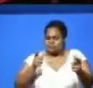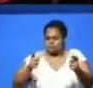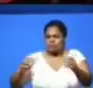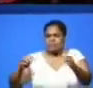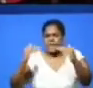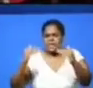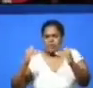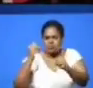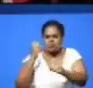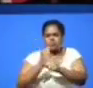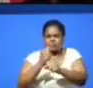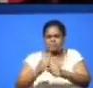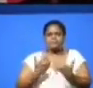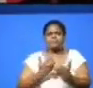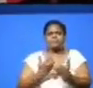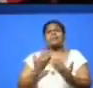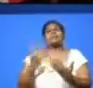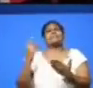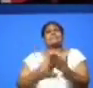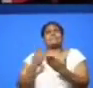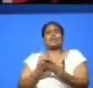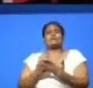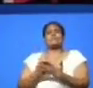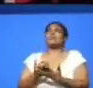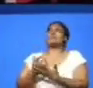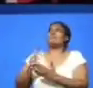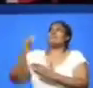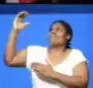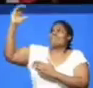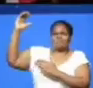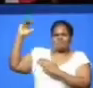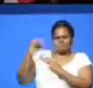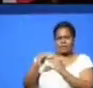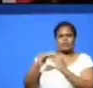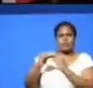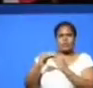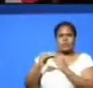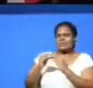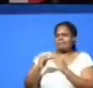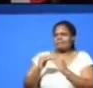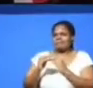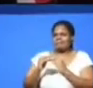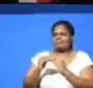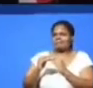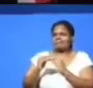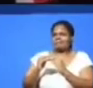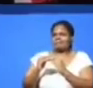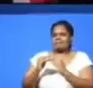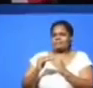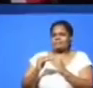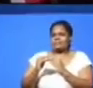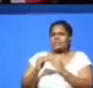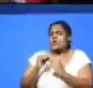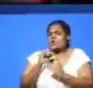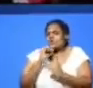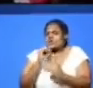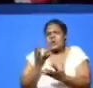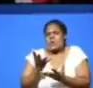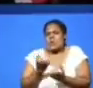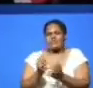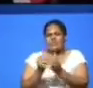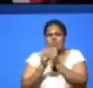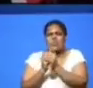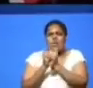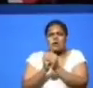sometimes we'd like to bring God down to our standard, and this is a world we won't want to worship